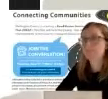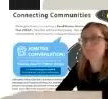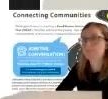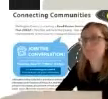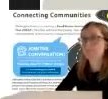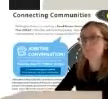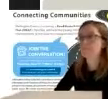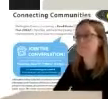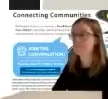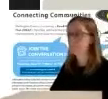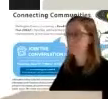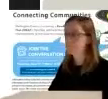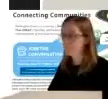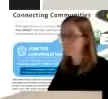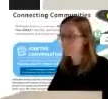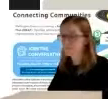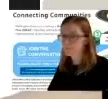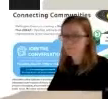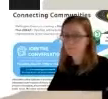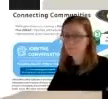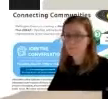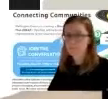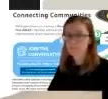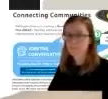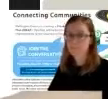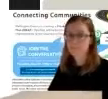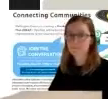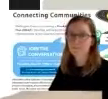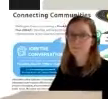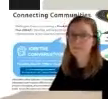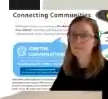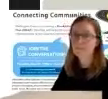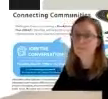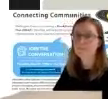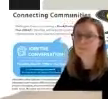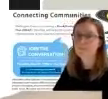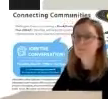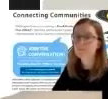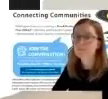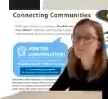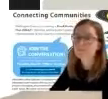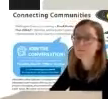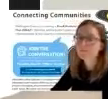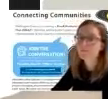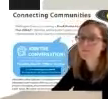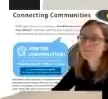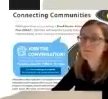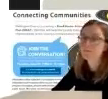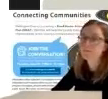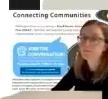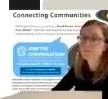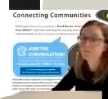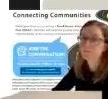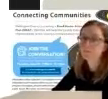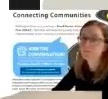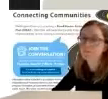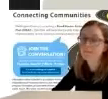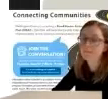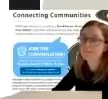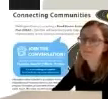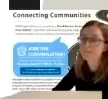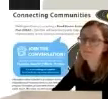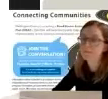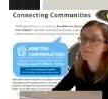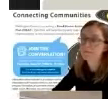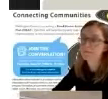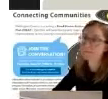Next slide, please. And I'll turn it back to Dennis to discuss the next steps. Thanks very much, Paul. So if you can just go to the